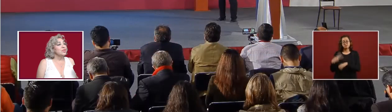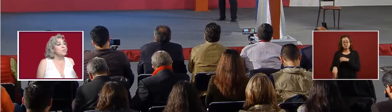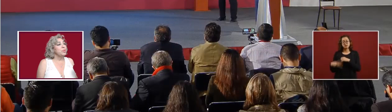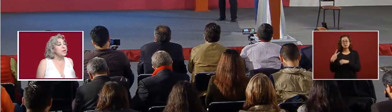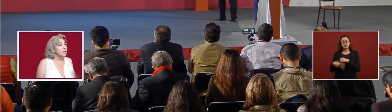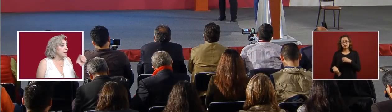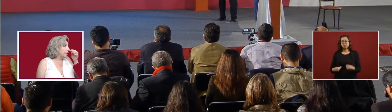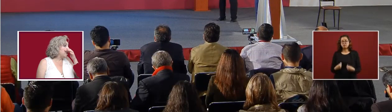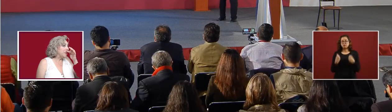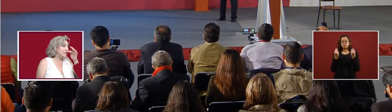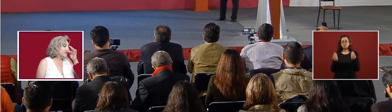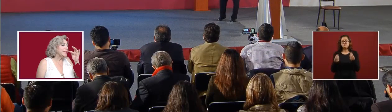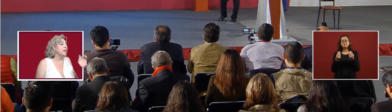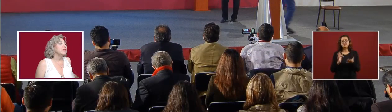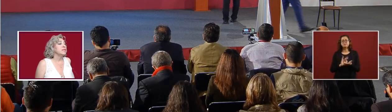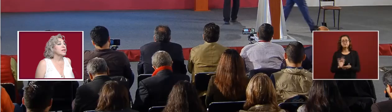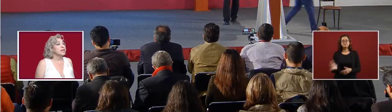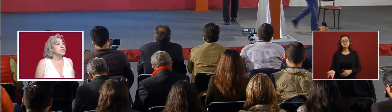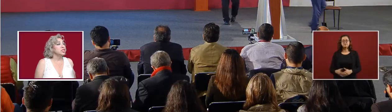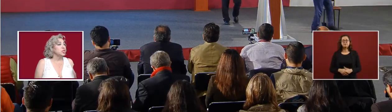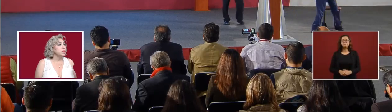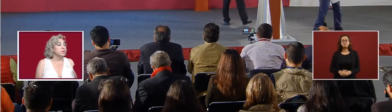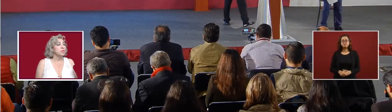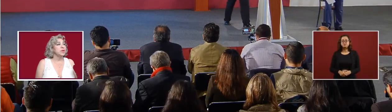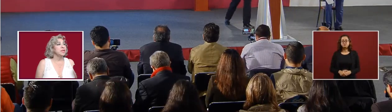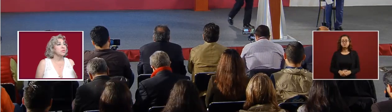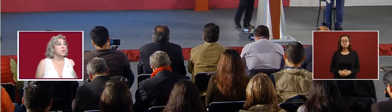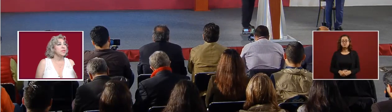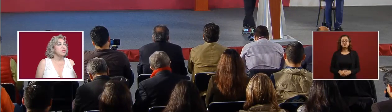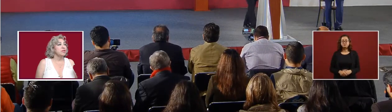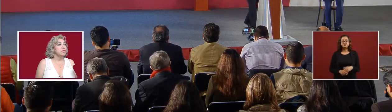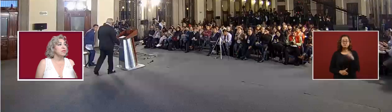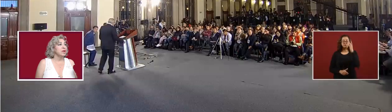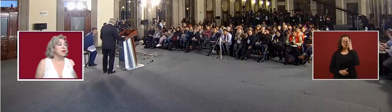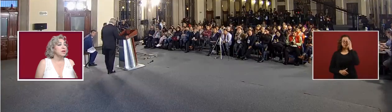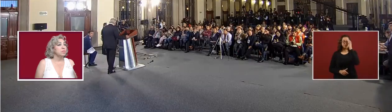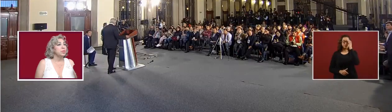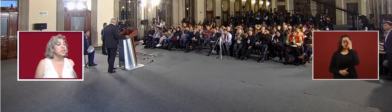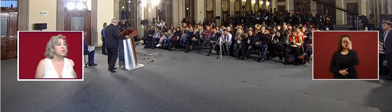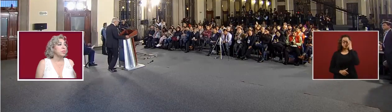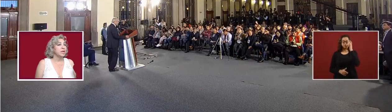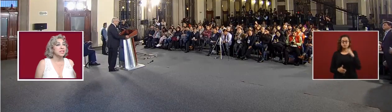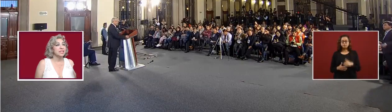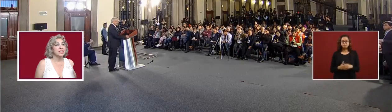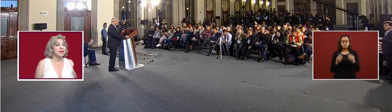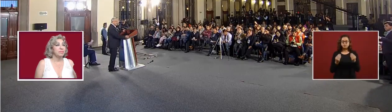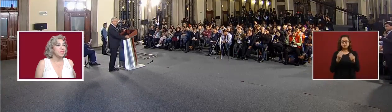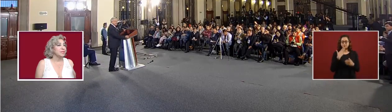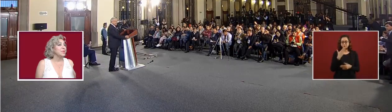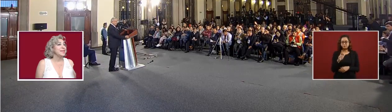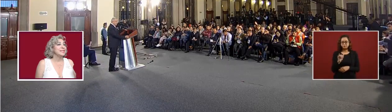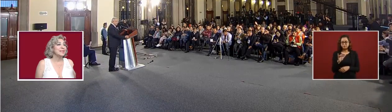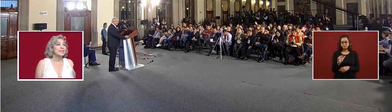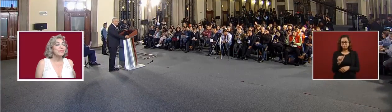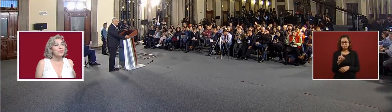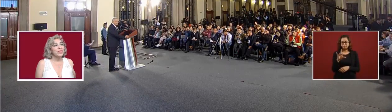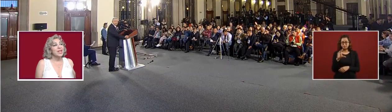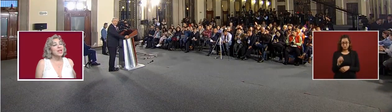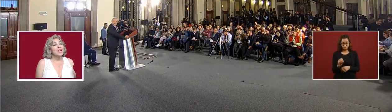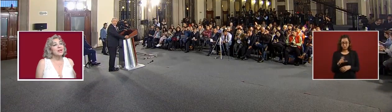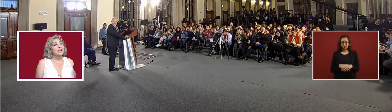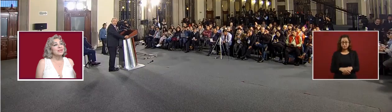So they're putting it at risk, the consumer, when, when they're putting their prices up, is what he said.